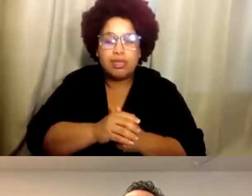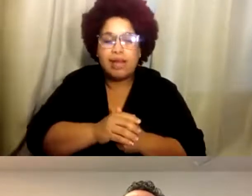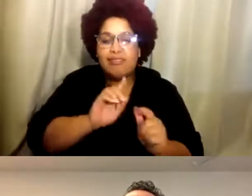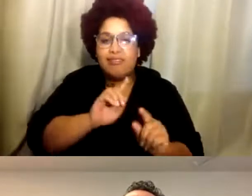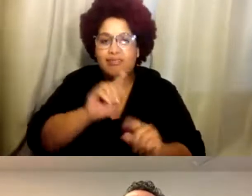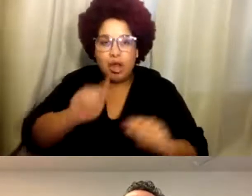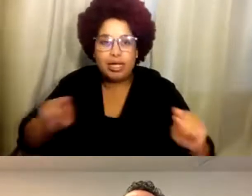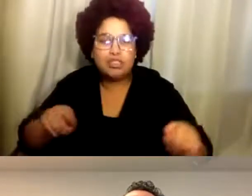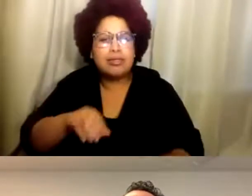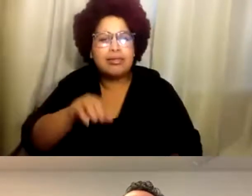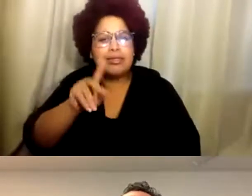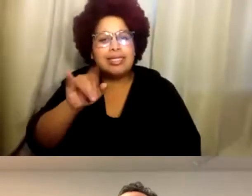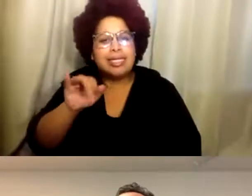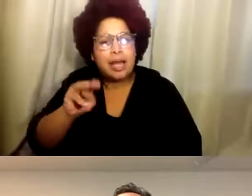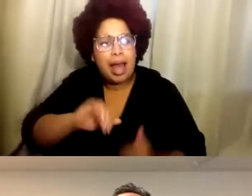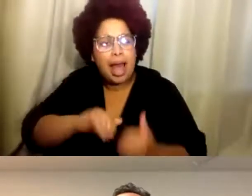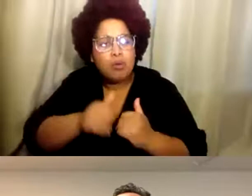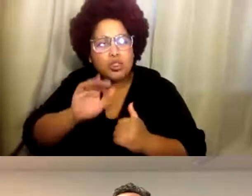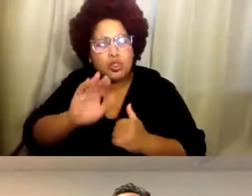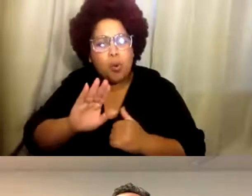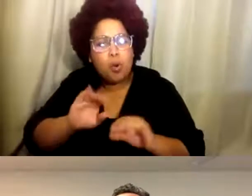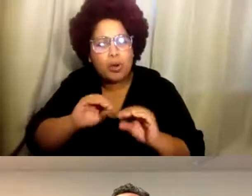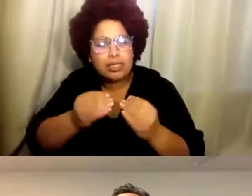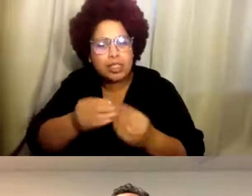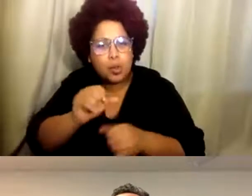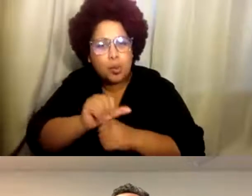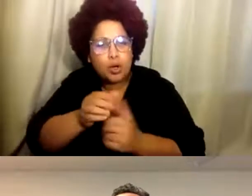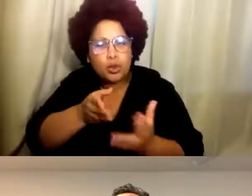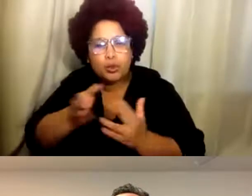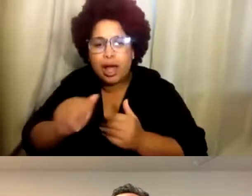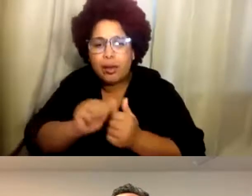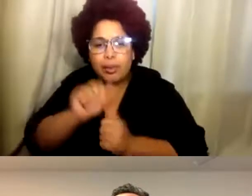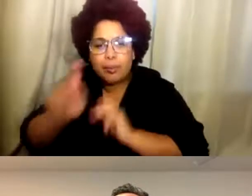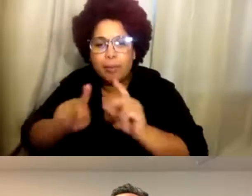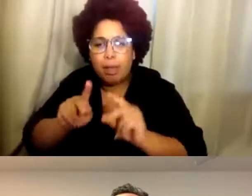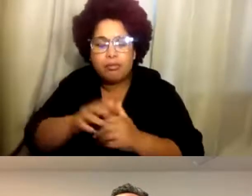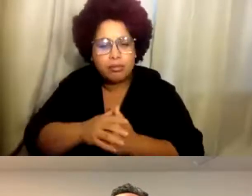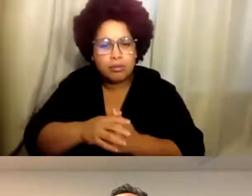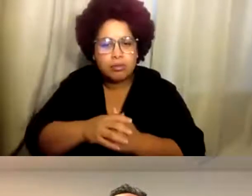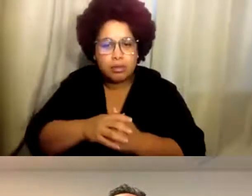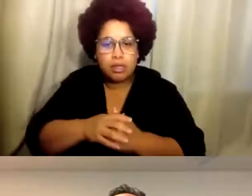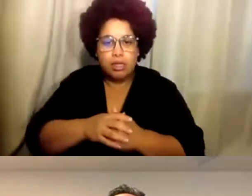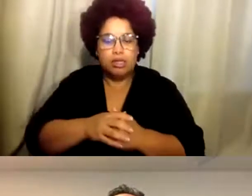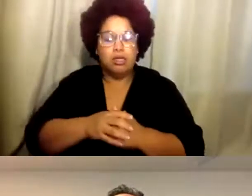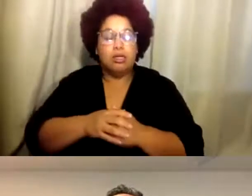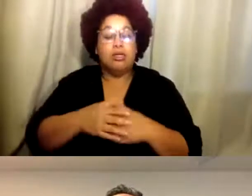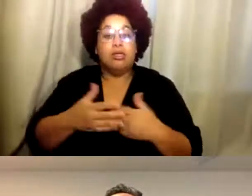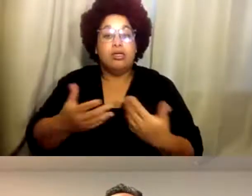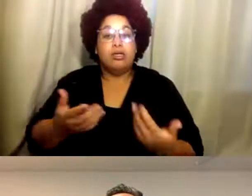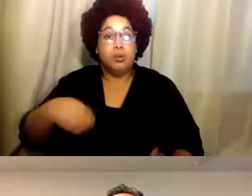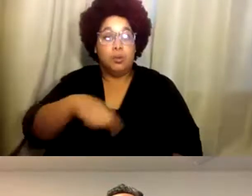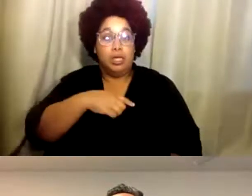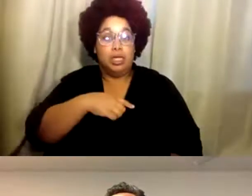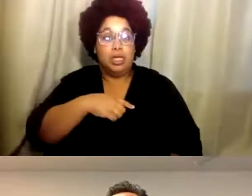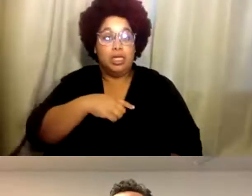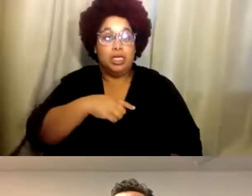Kim, how is your organization sort of, work through that with folks? We